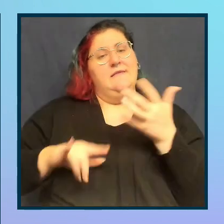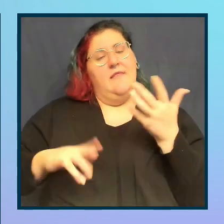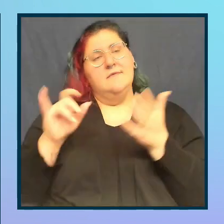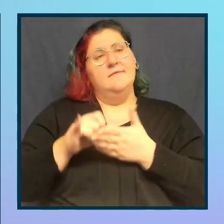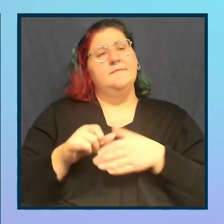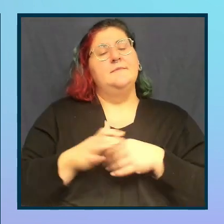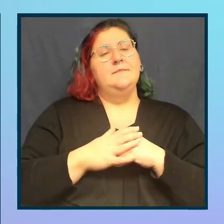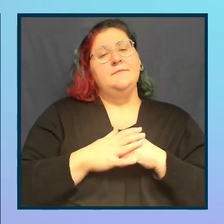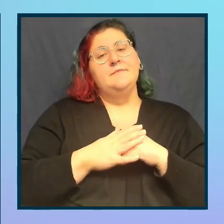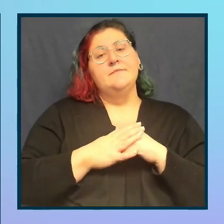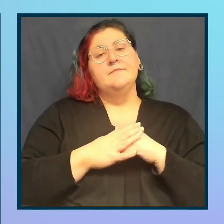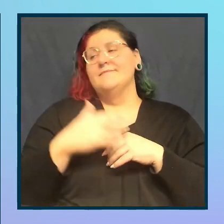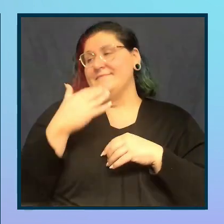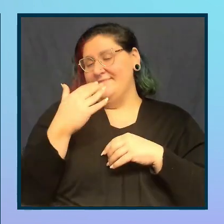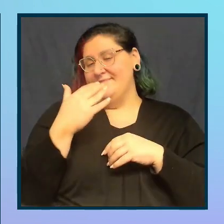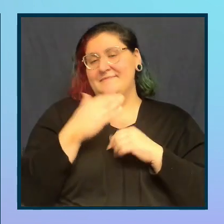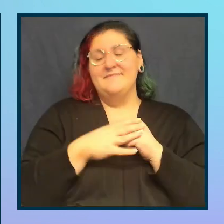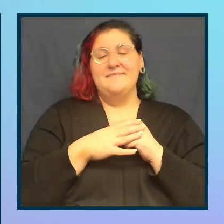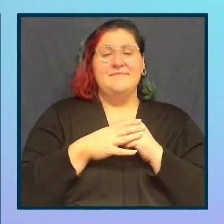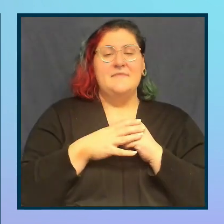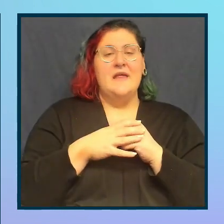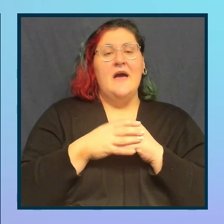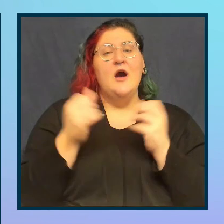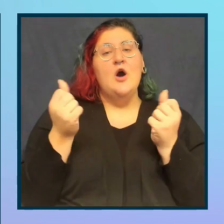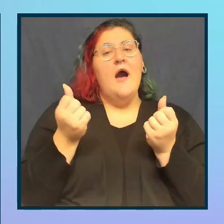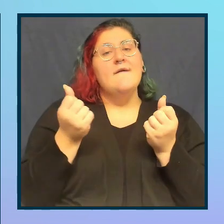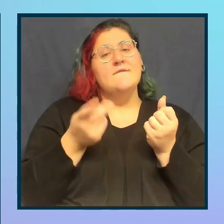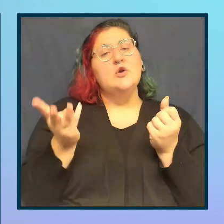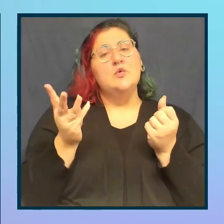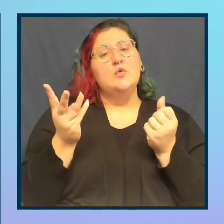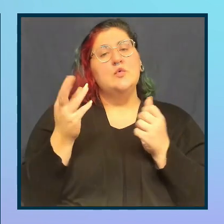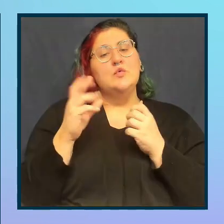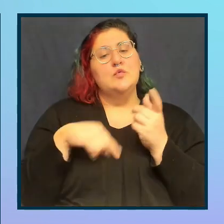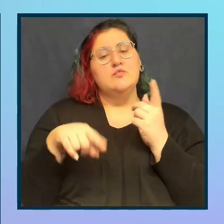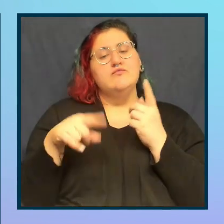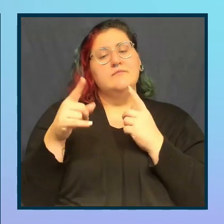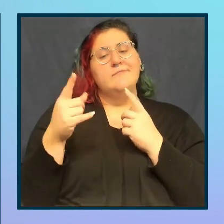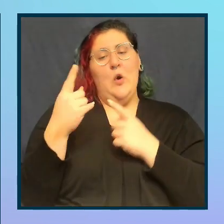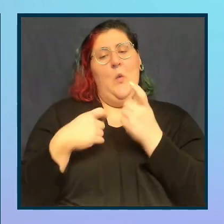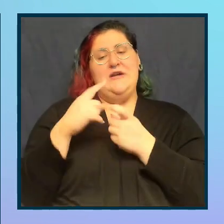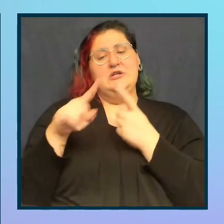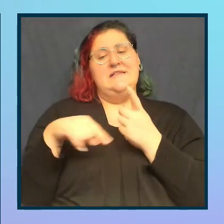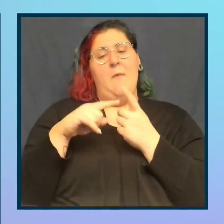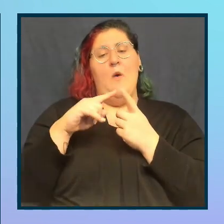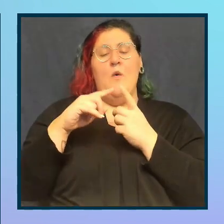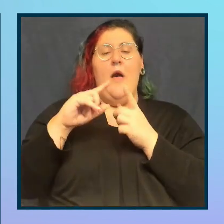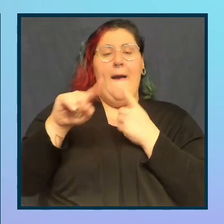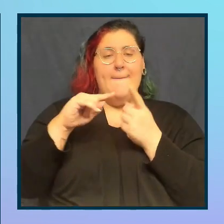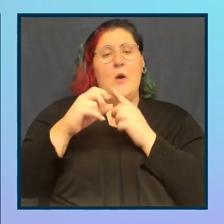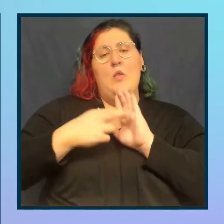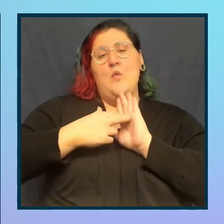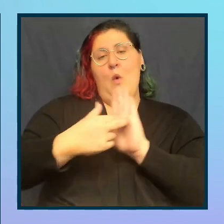Okay, this one, we got a few questions about the roles of people using Axe Dev Tools. So is